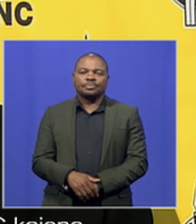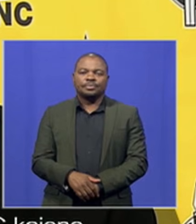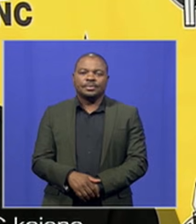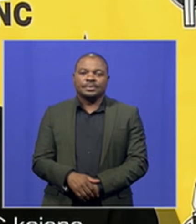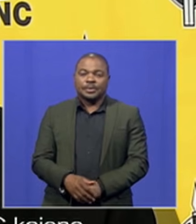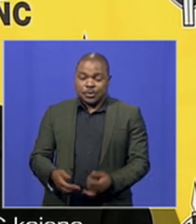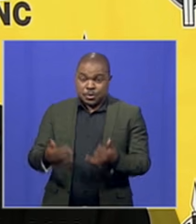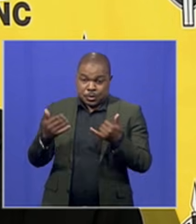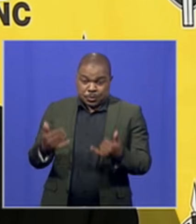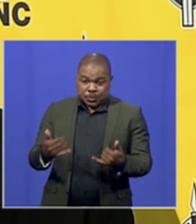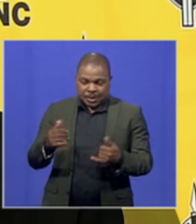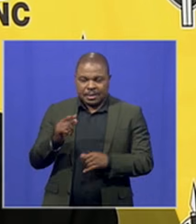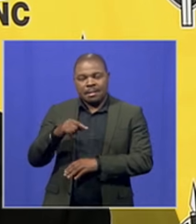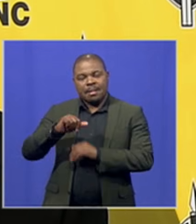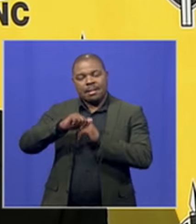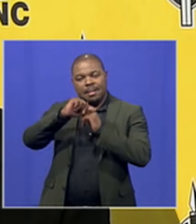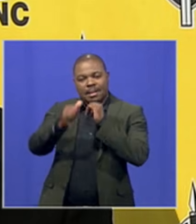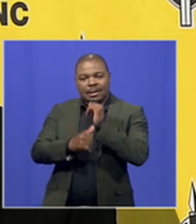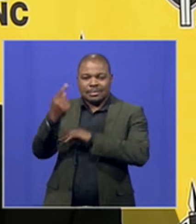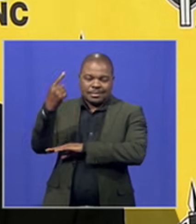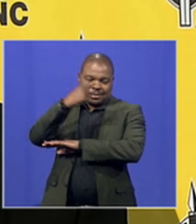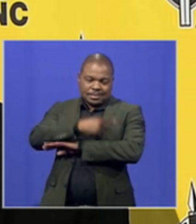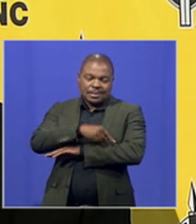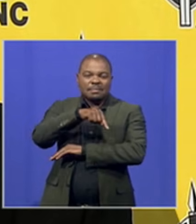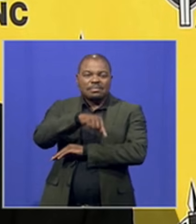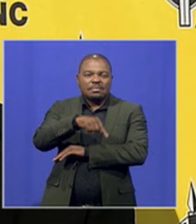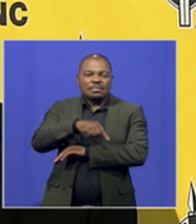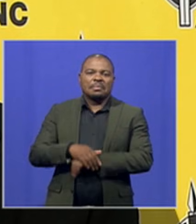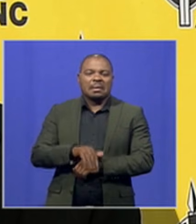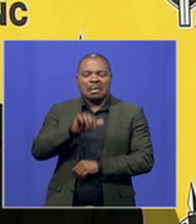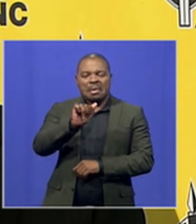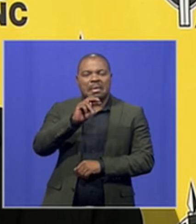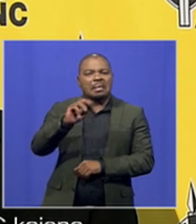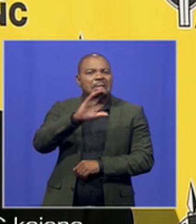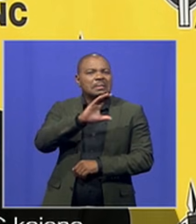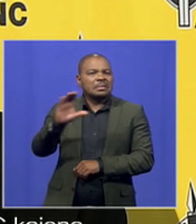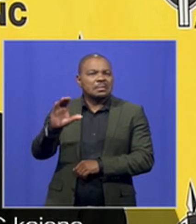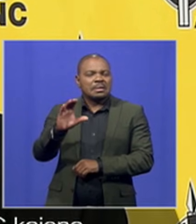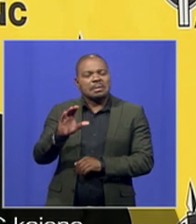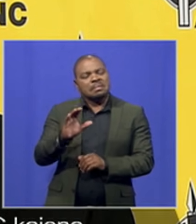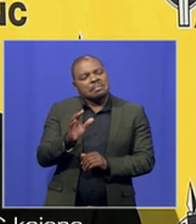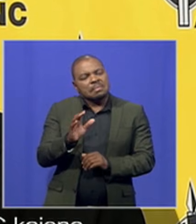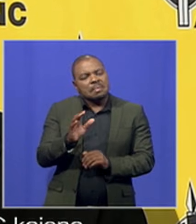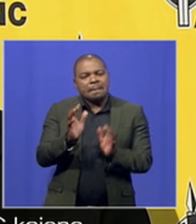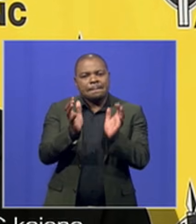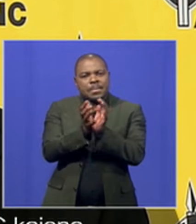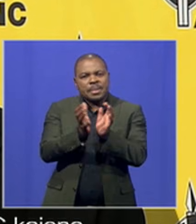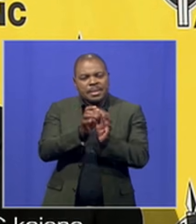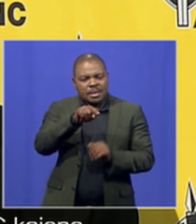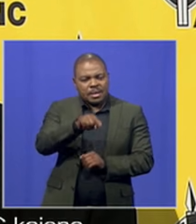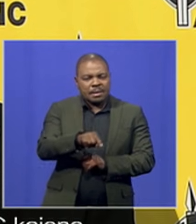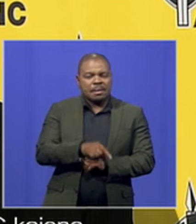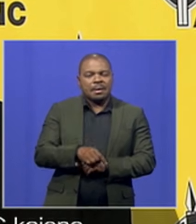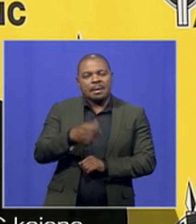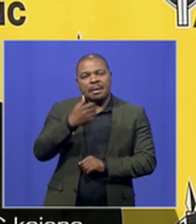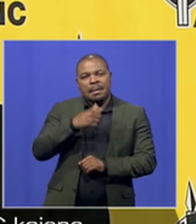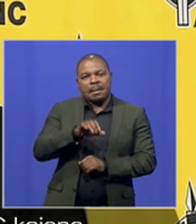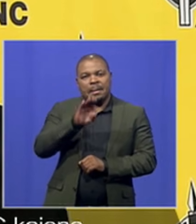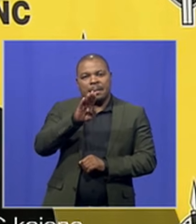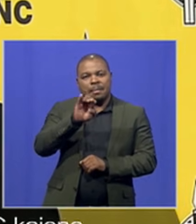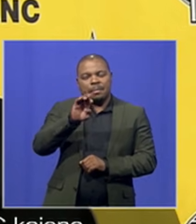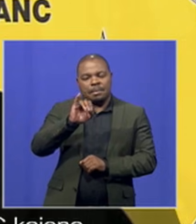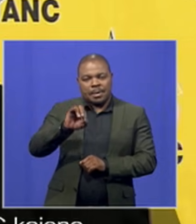Kajeno e ne le letsatsi la ho qetela la seboka sa mokga wa ANC se tshwaretsweng mona Beachwood Hotel Boksburg. Ke